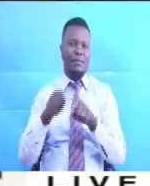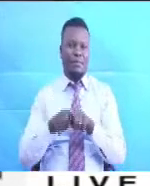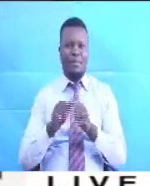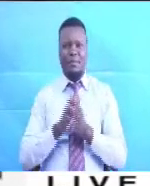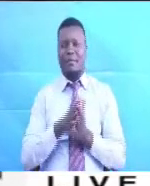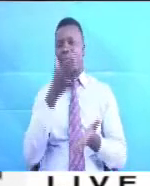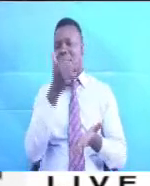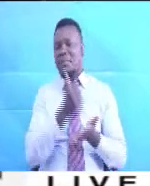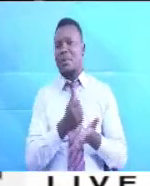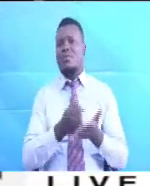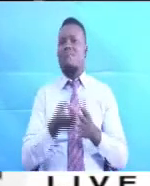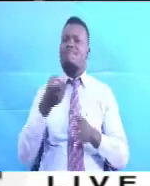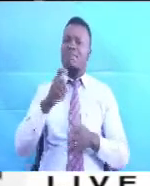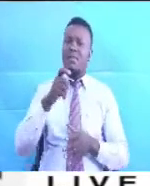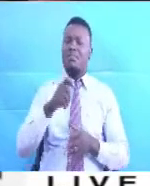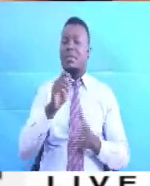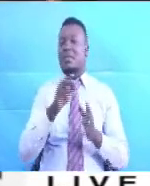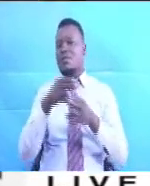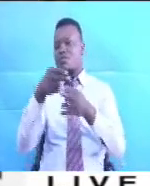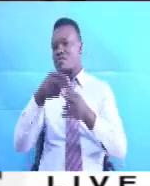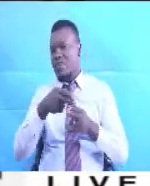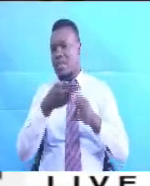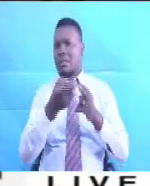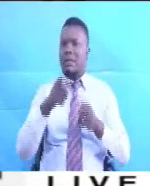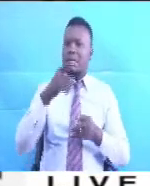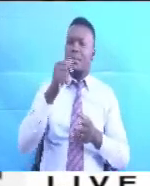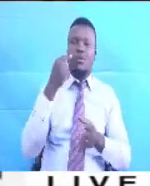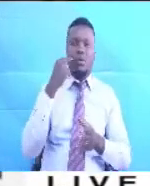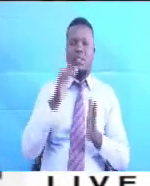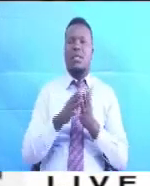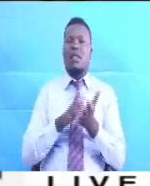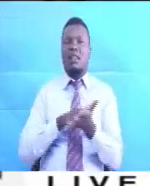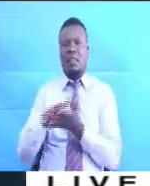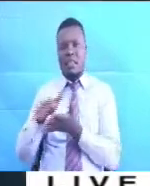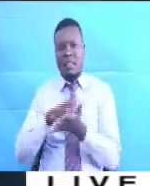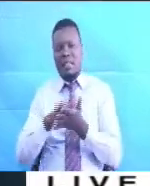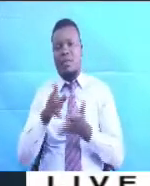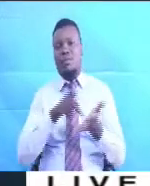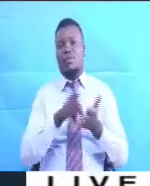putting up interest rates in a bid to tackle the soaring cost of living.